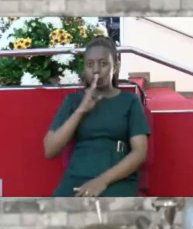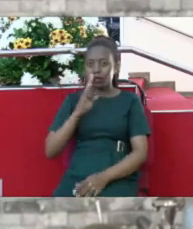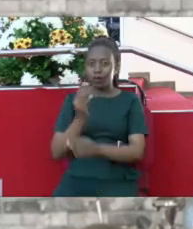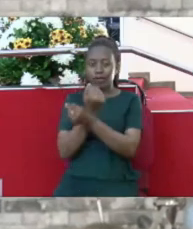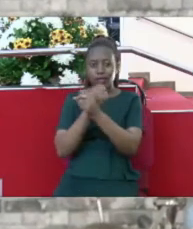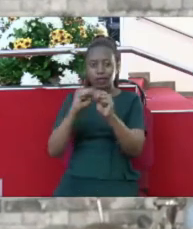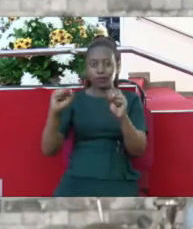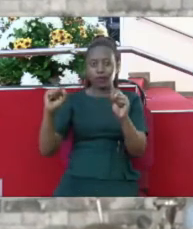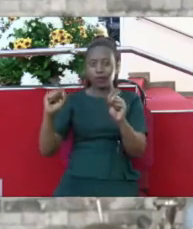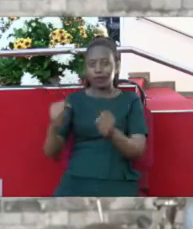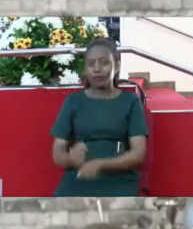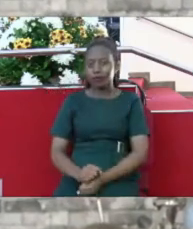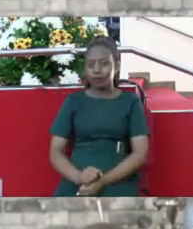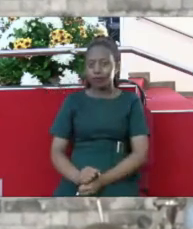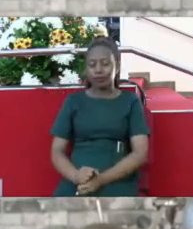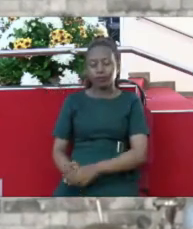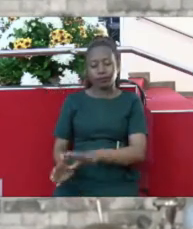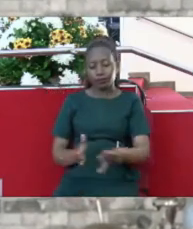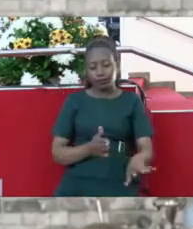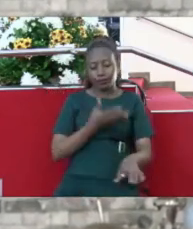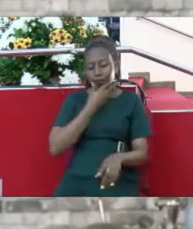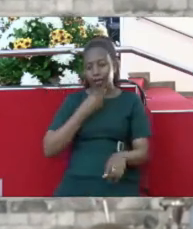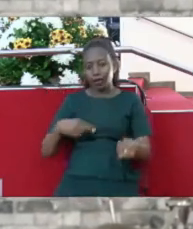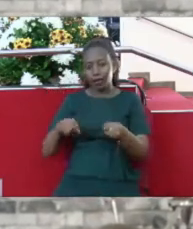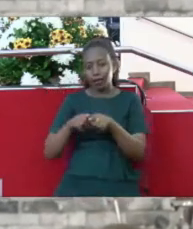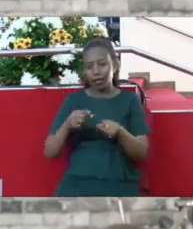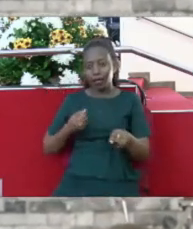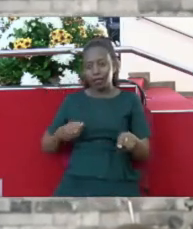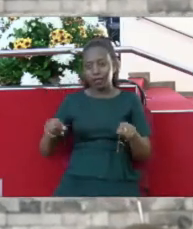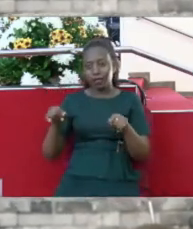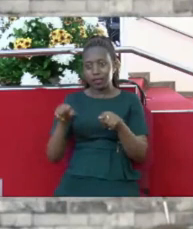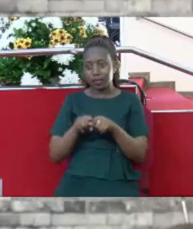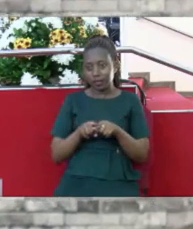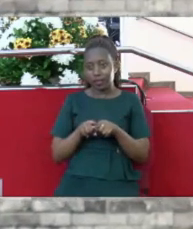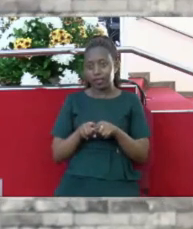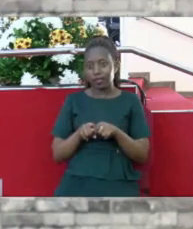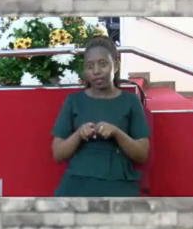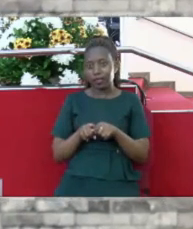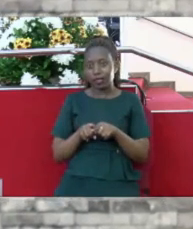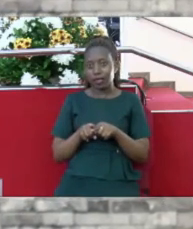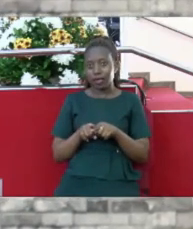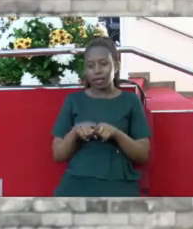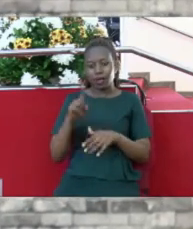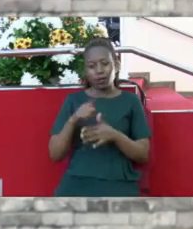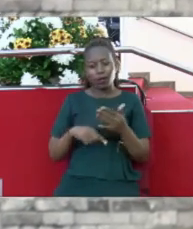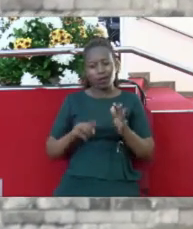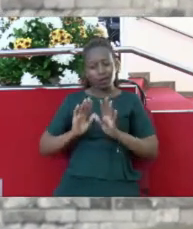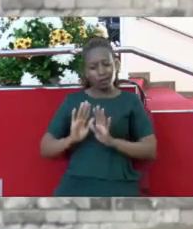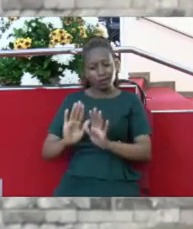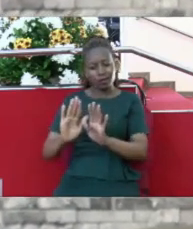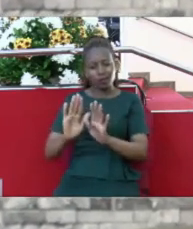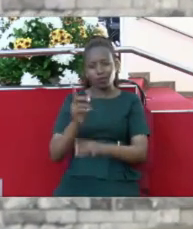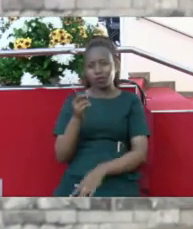kuokolewa. Brothers and sisters, ndugu na dada zangu, what is it? Ni nini that has pushed you to a place and you cannot see